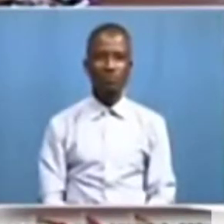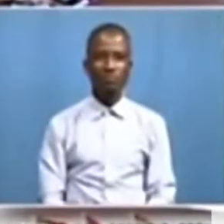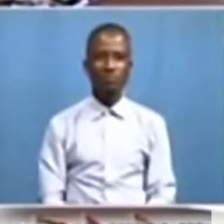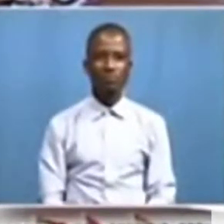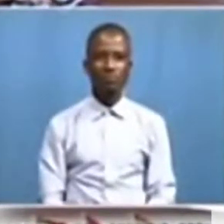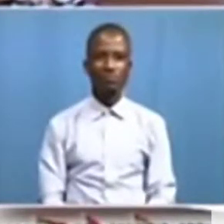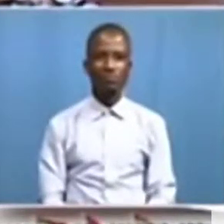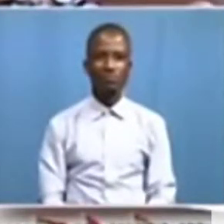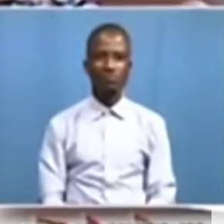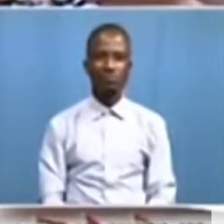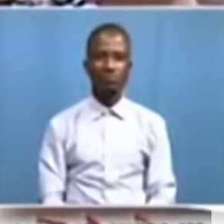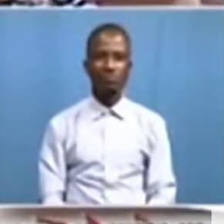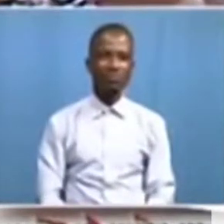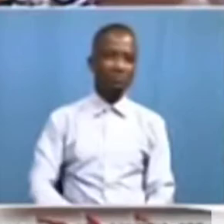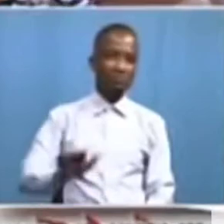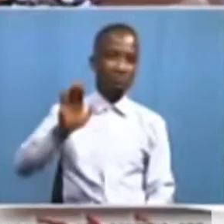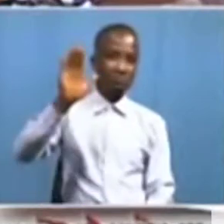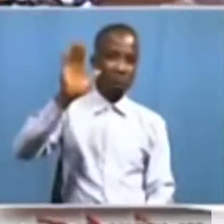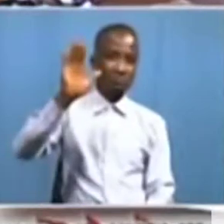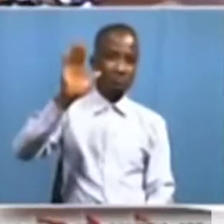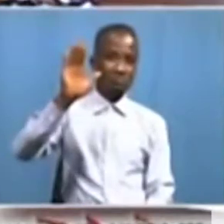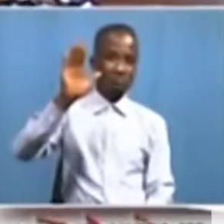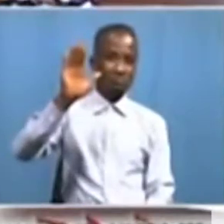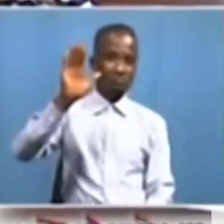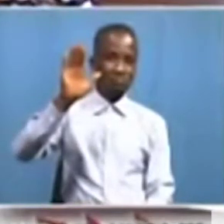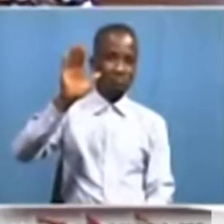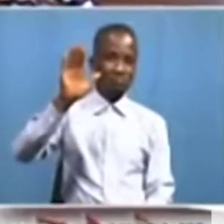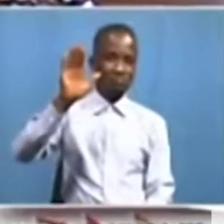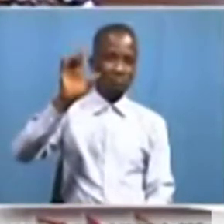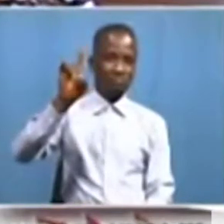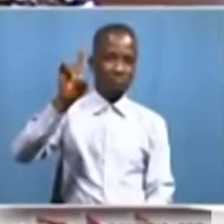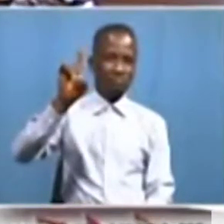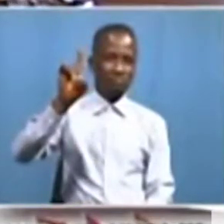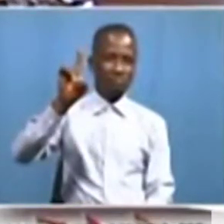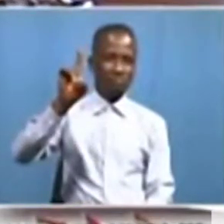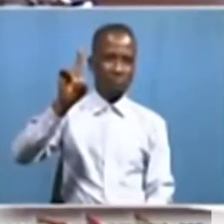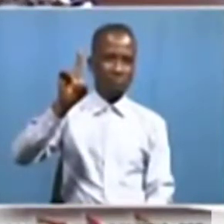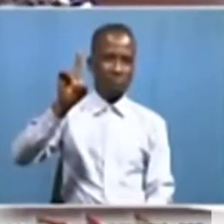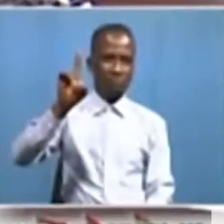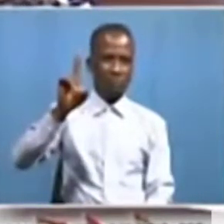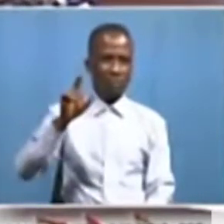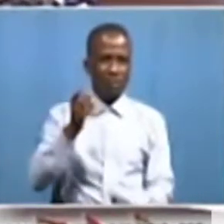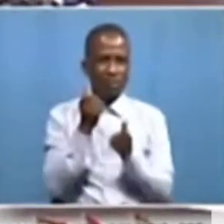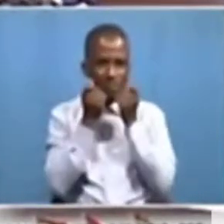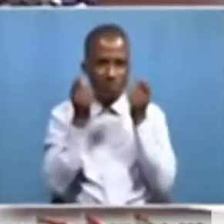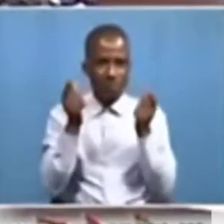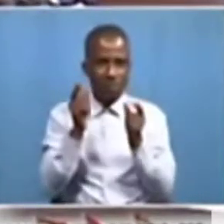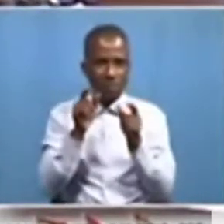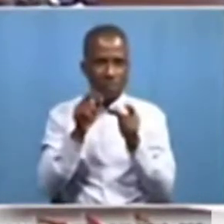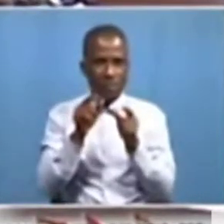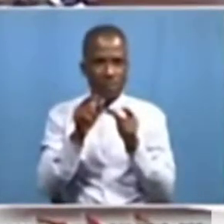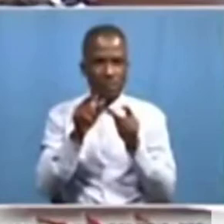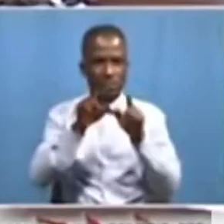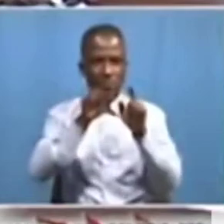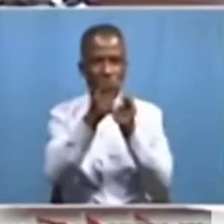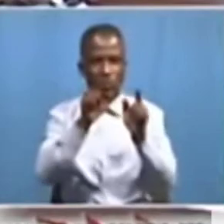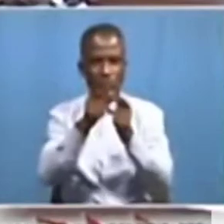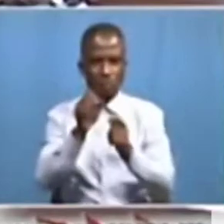I just have one comment. I'm surprised that for the various teams, your frontline